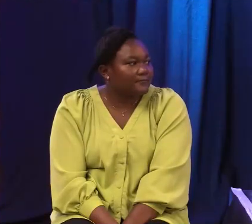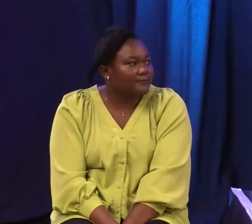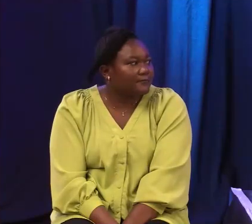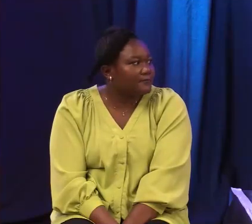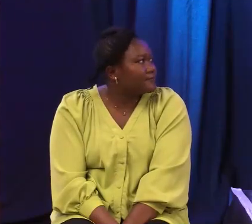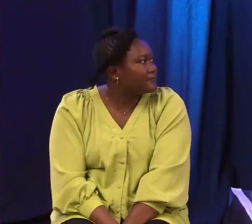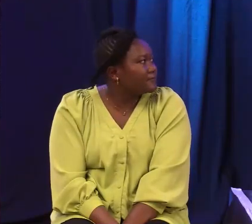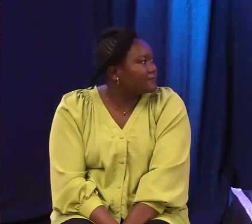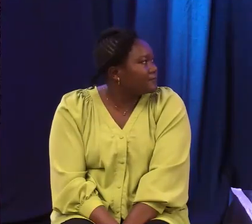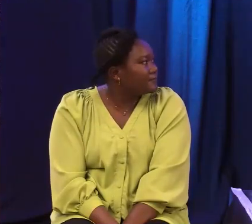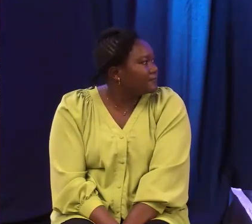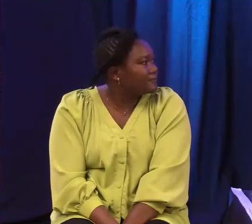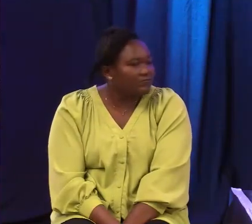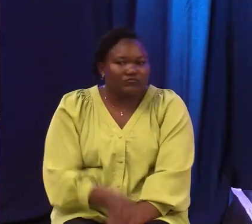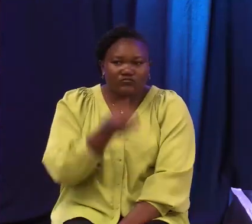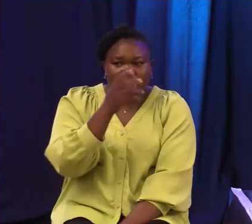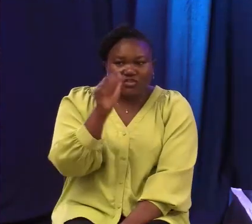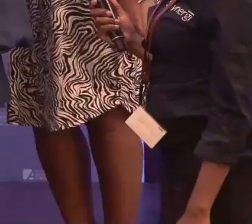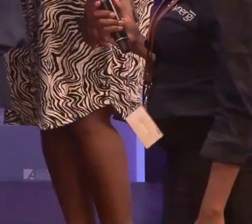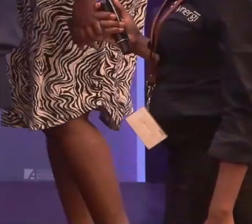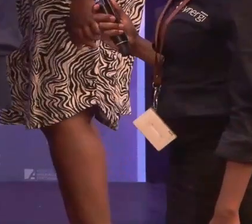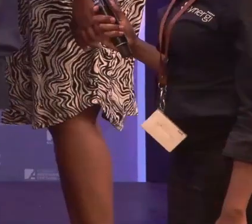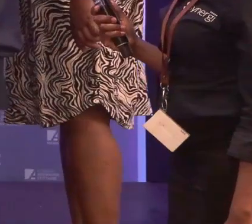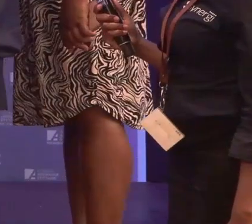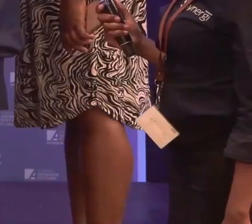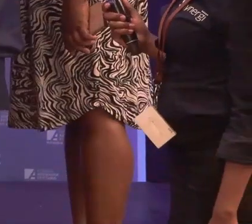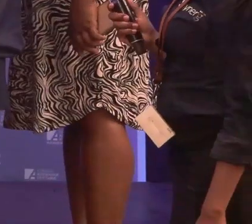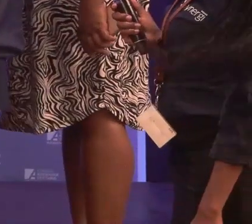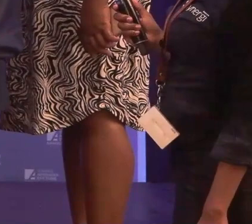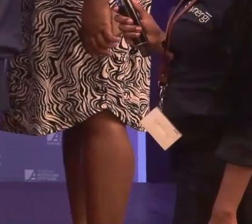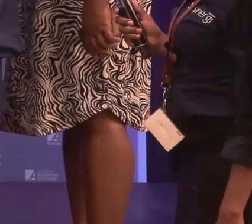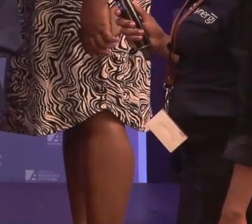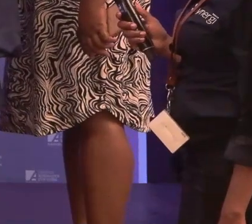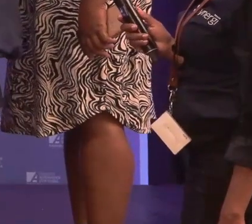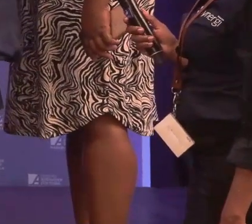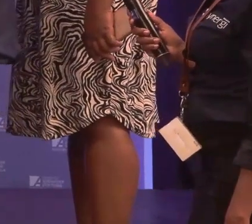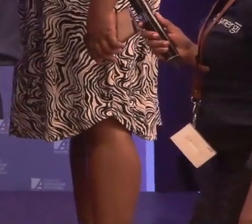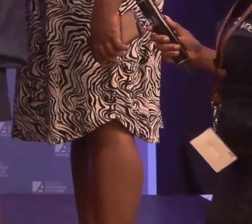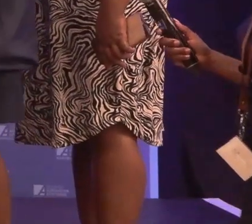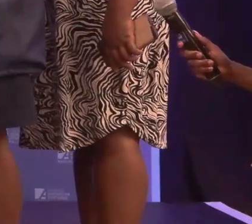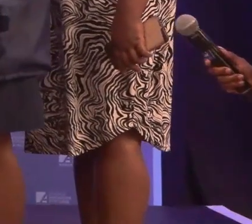For the school as well. Oh, okay. The school also. Here we go.